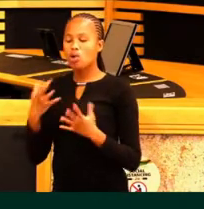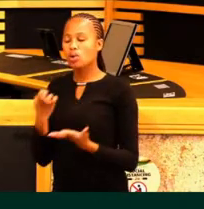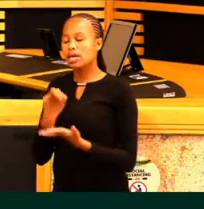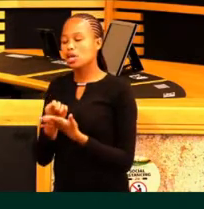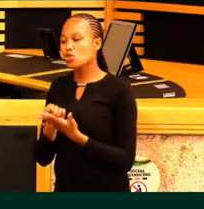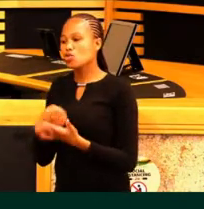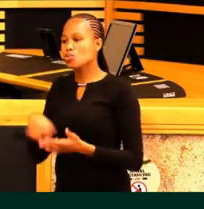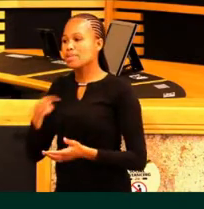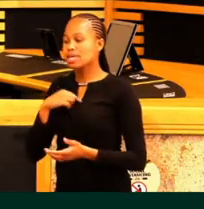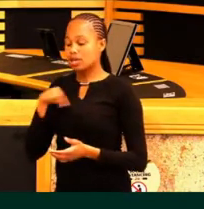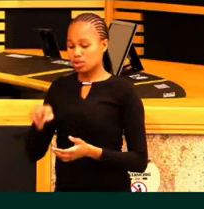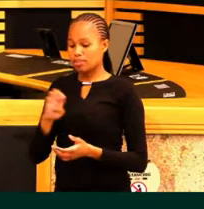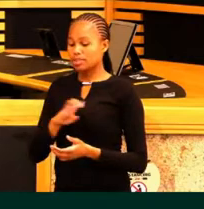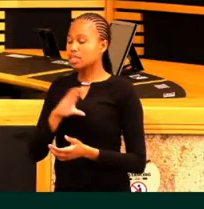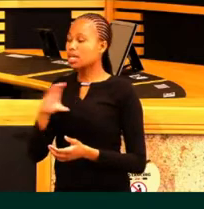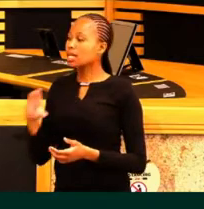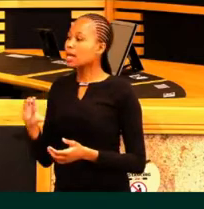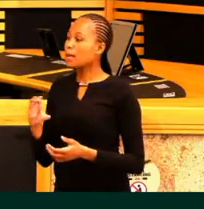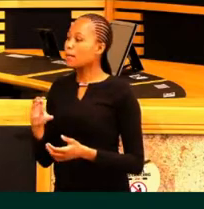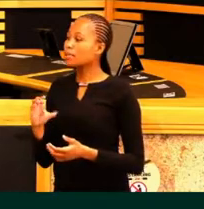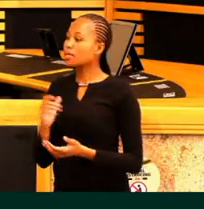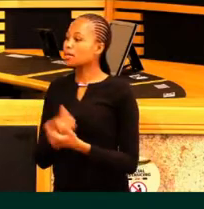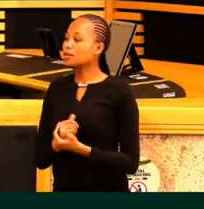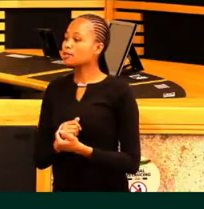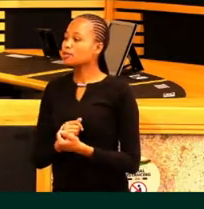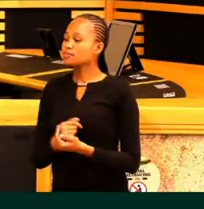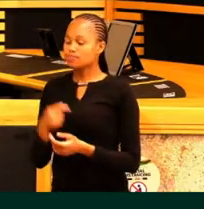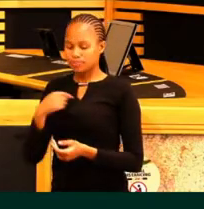Eastern Cape Elizabeth